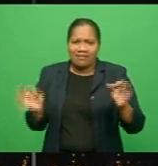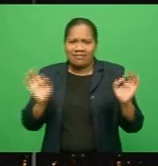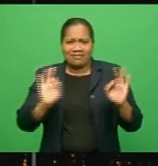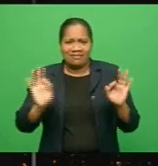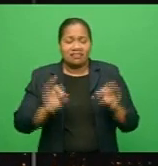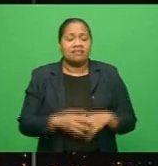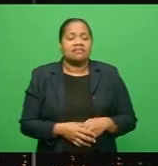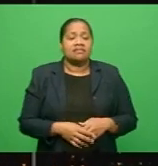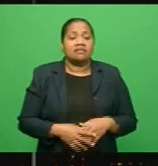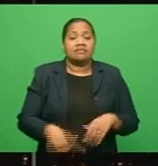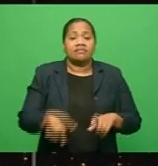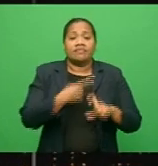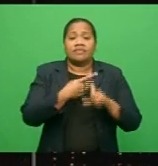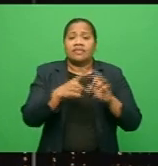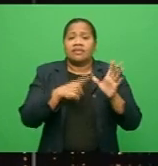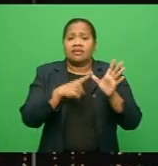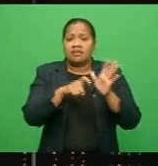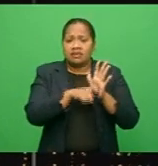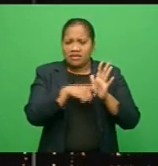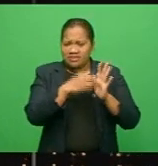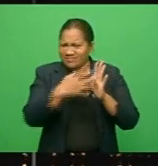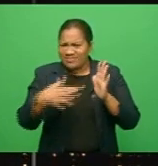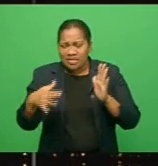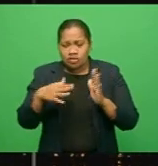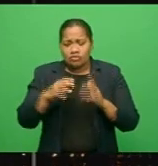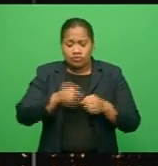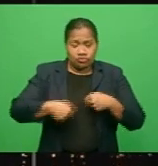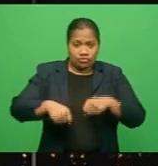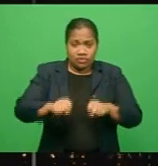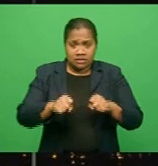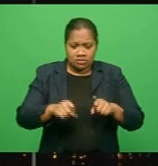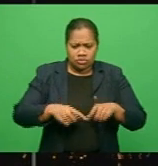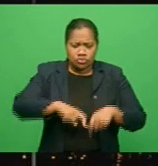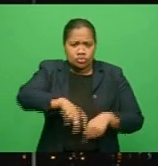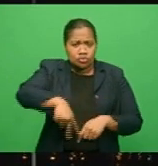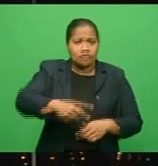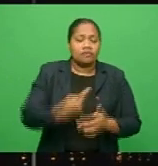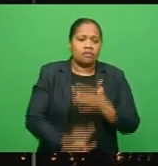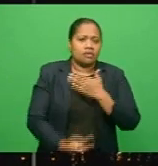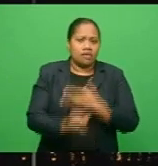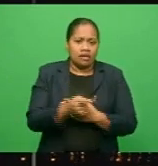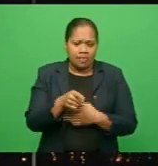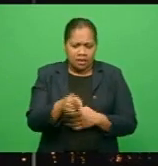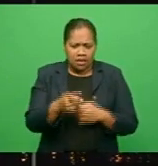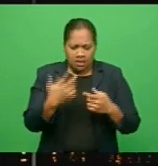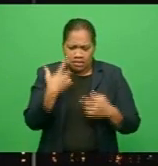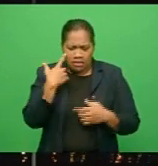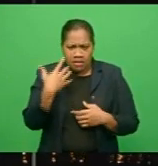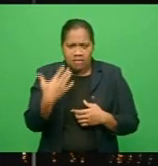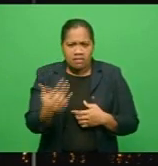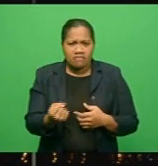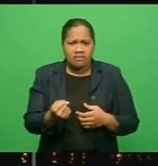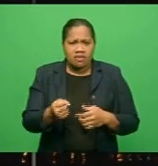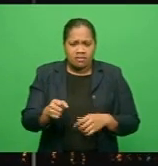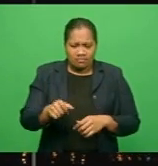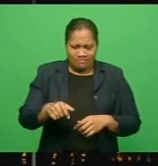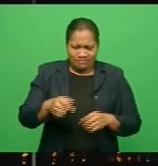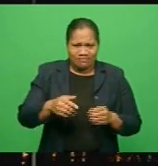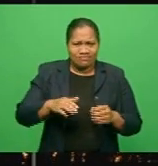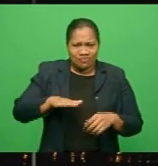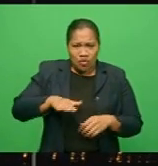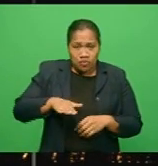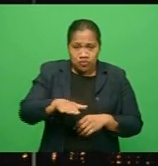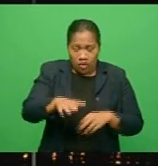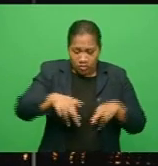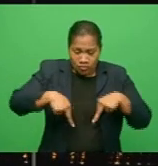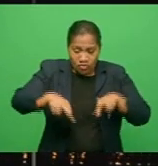Kasanji Street in Suva is now being fixed by the contractors at their own cost following the appearance of potholes on the newly refurbished road. The